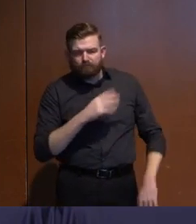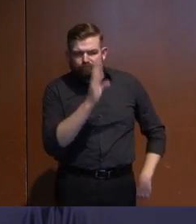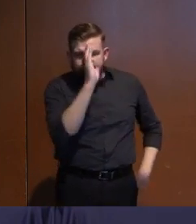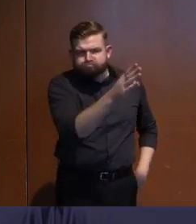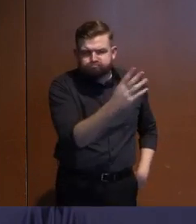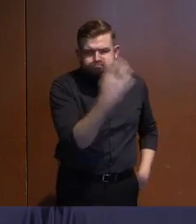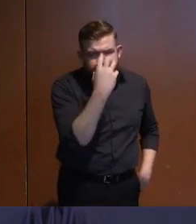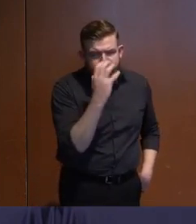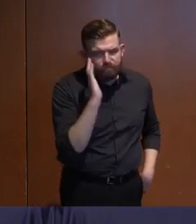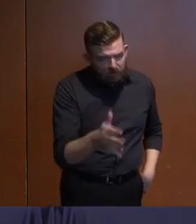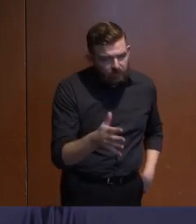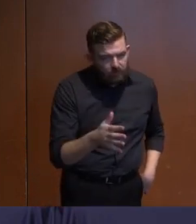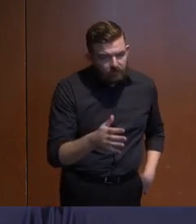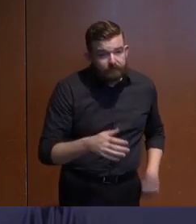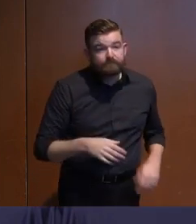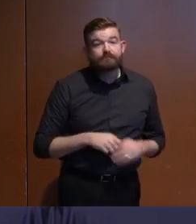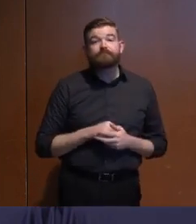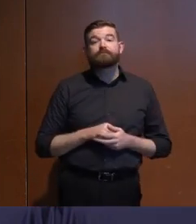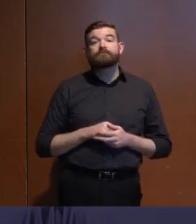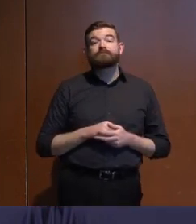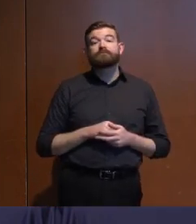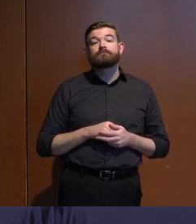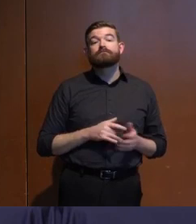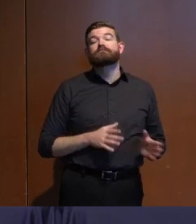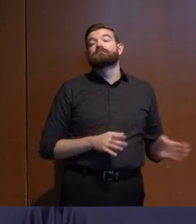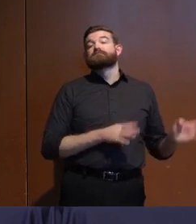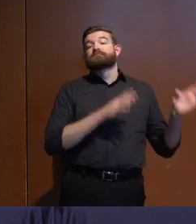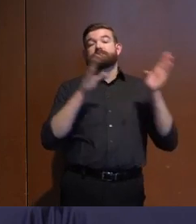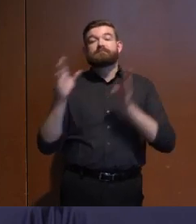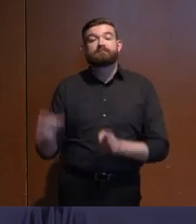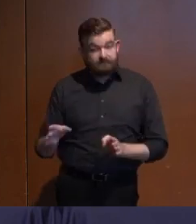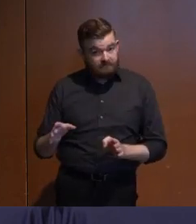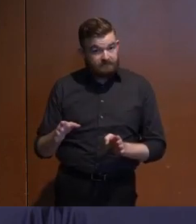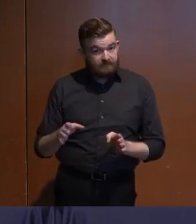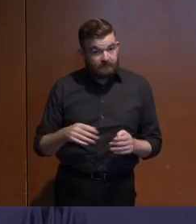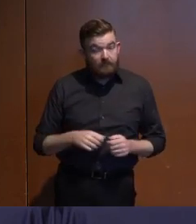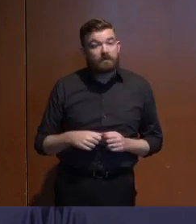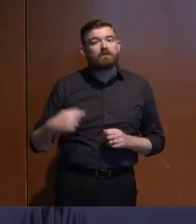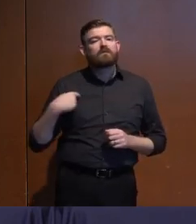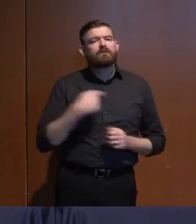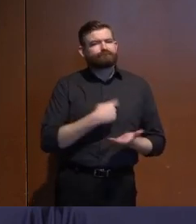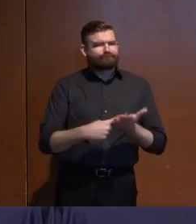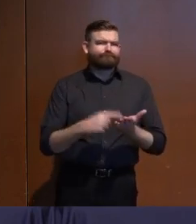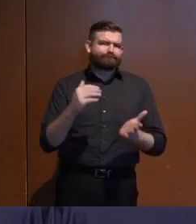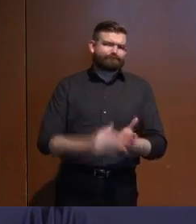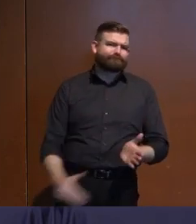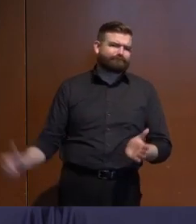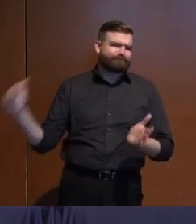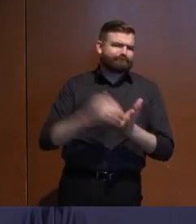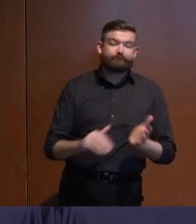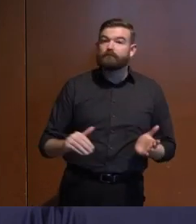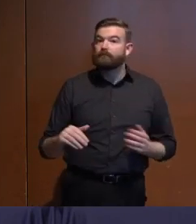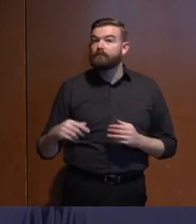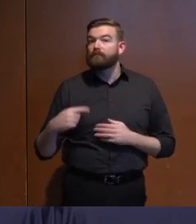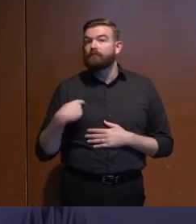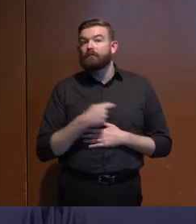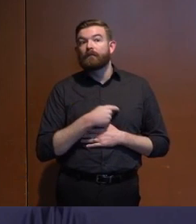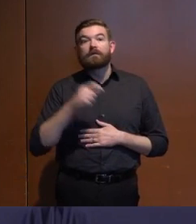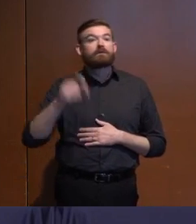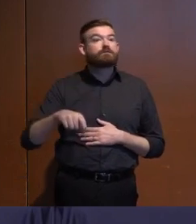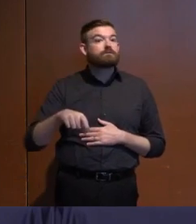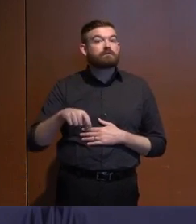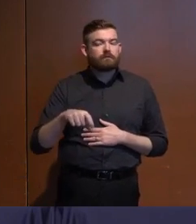gears, yet again, we have talked many, many times about our desperate need for personal protective